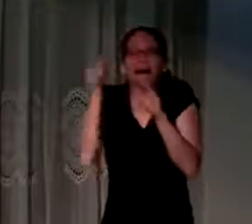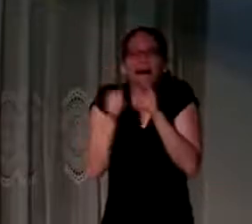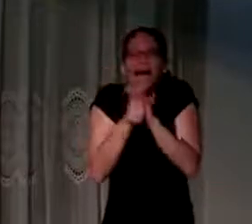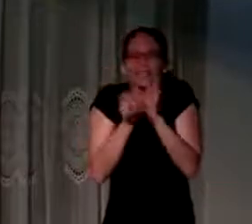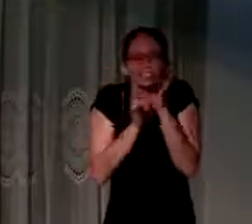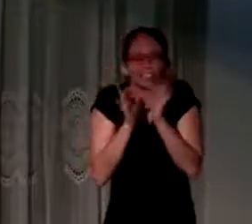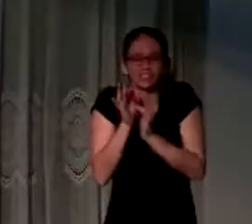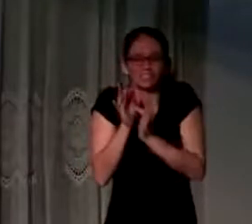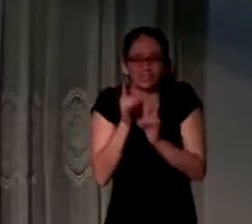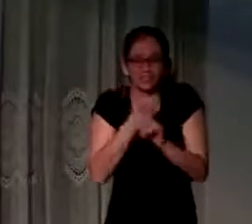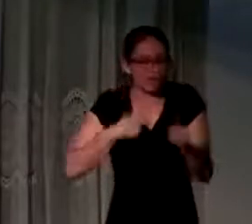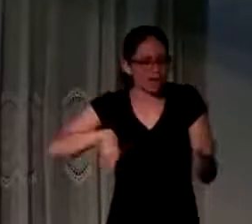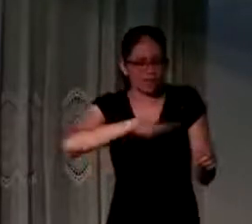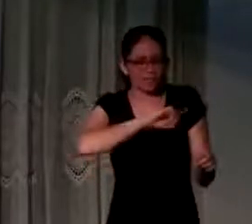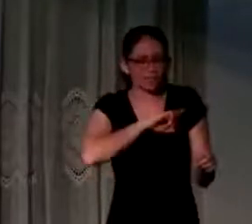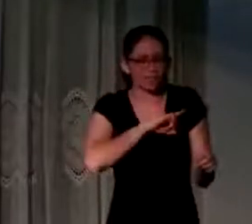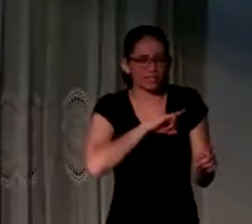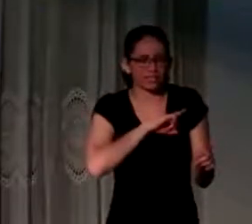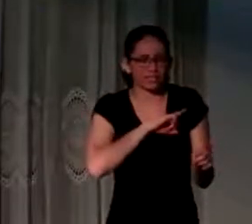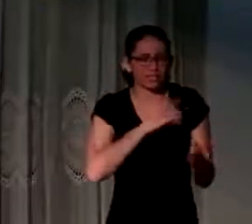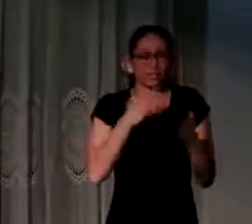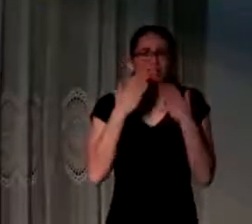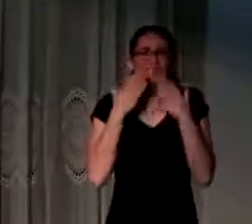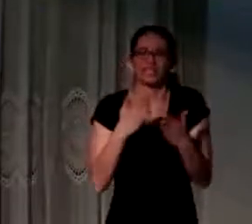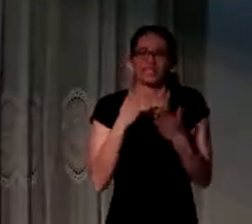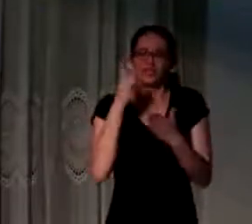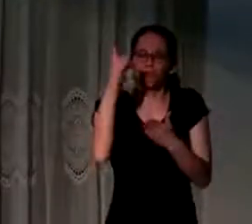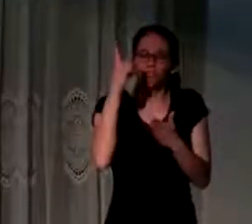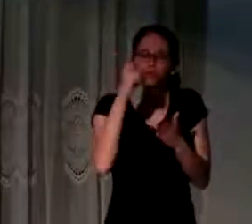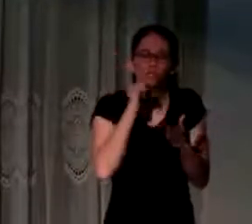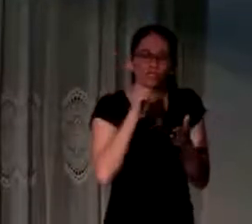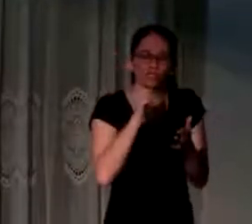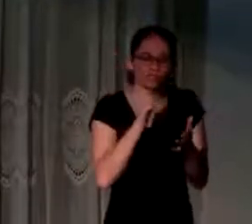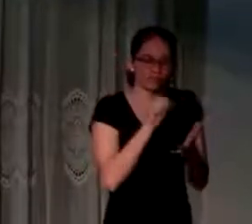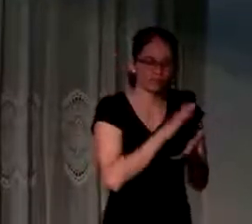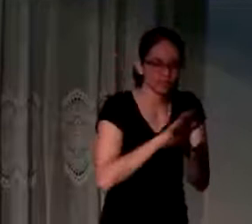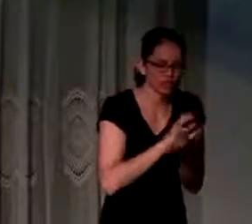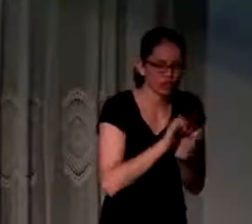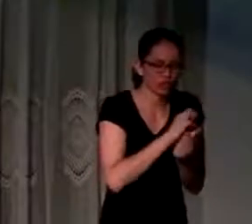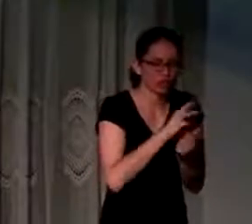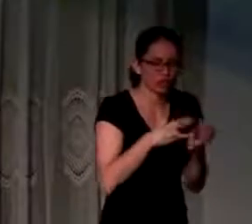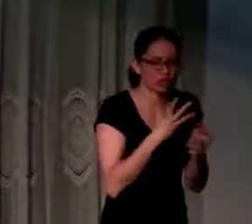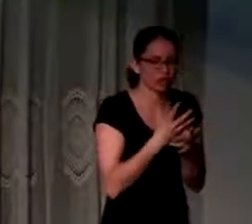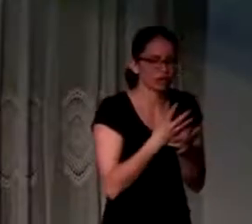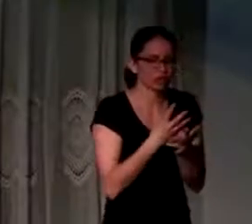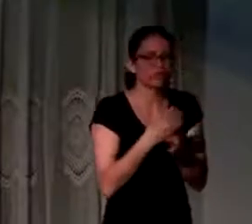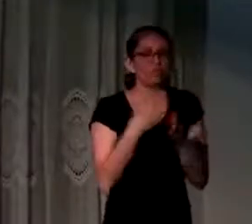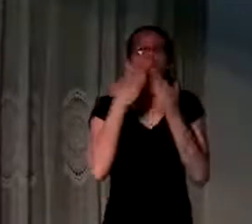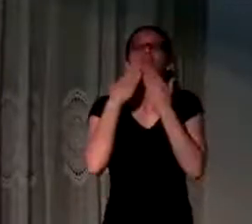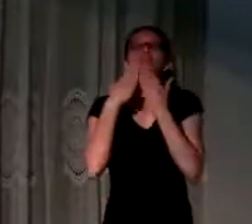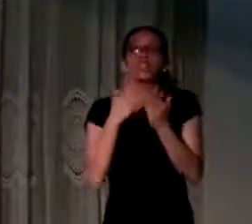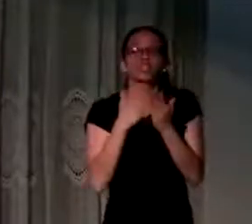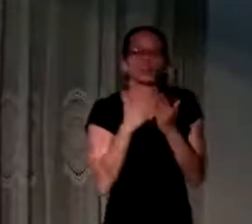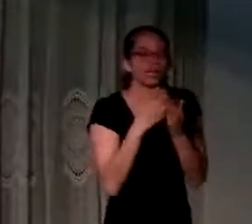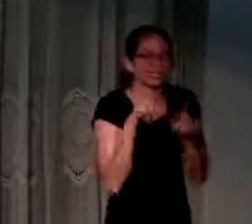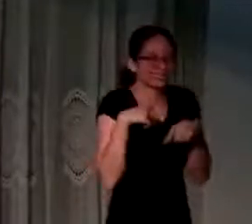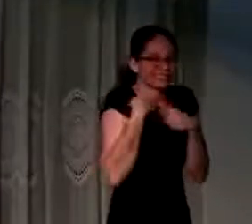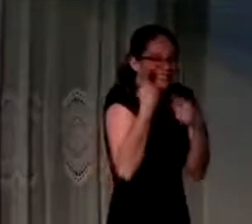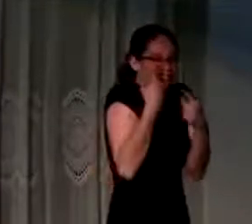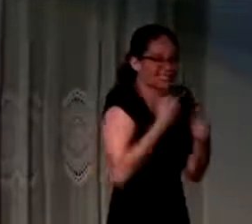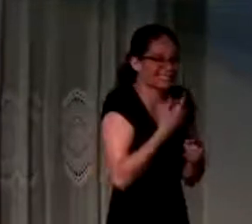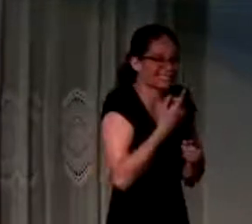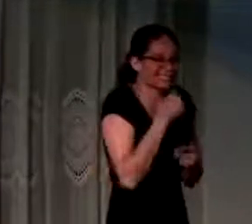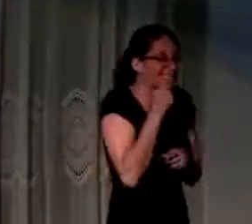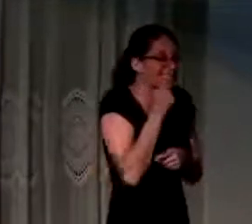known world, and all day long for the last 24 hours, people have been rising and in all their